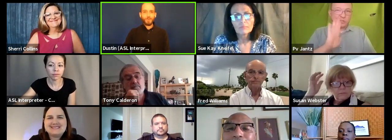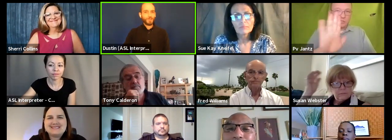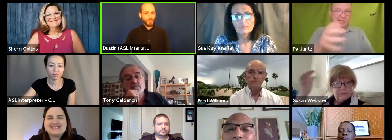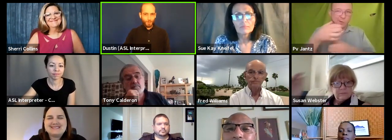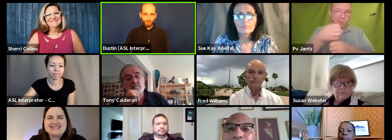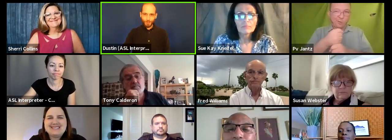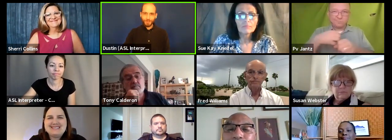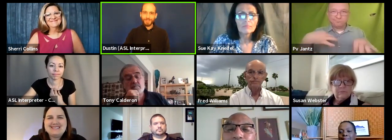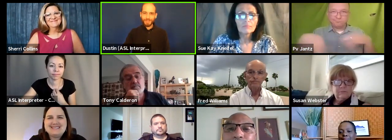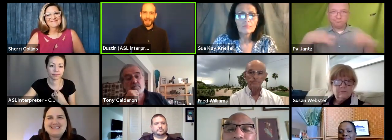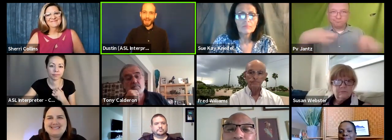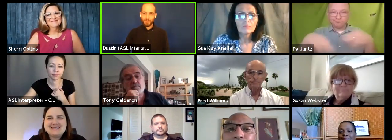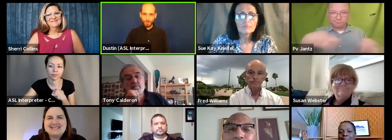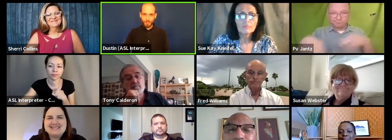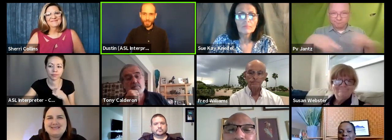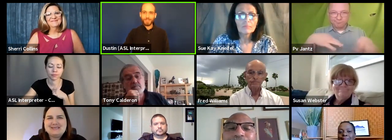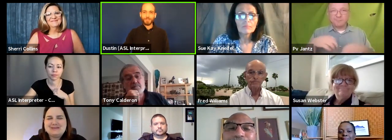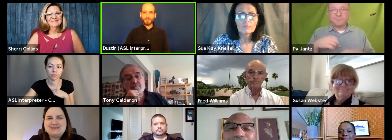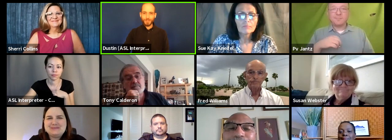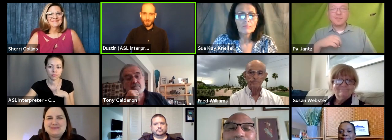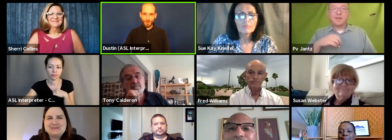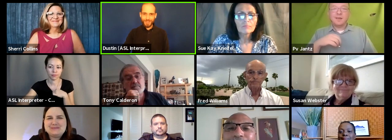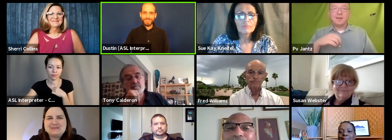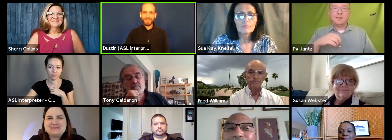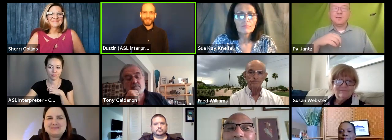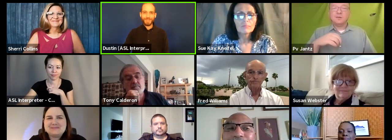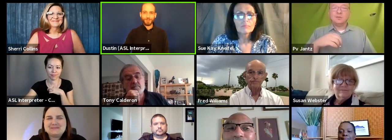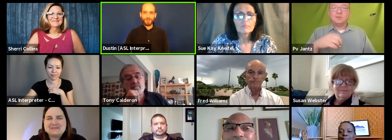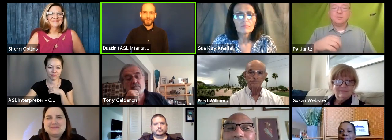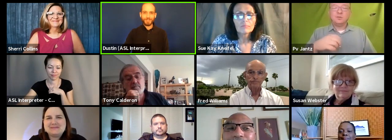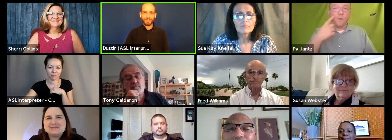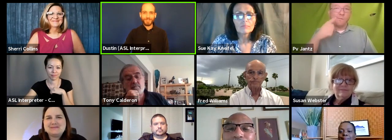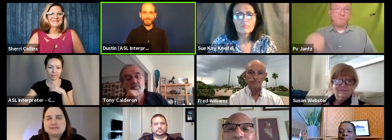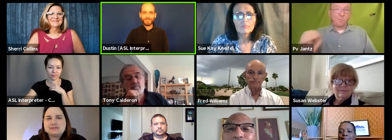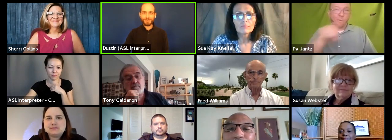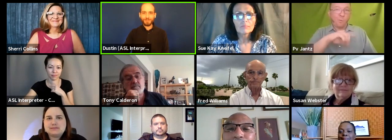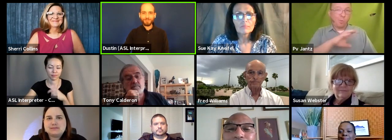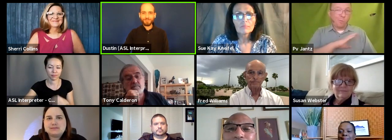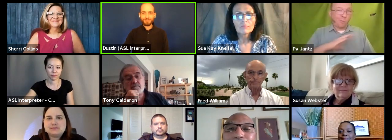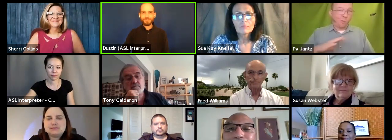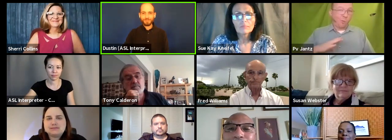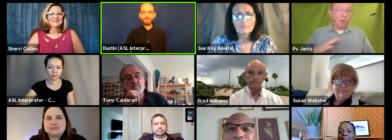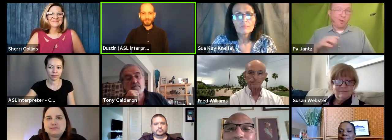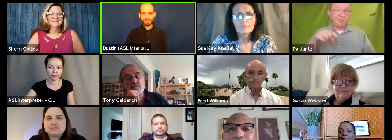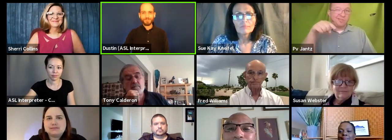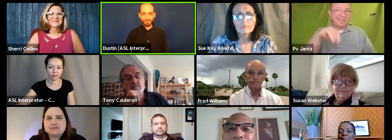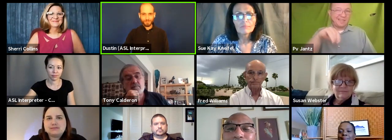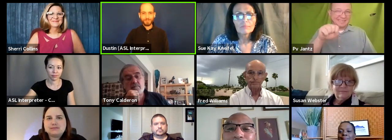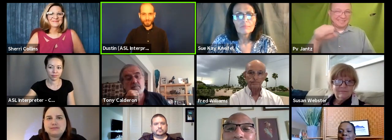Nope, that was beautiful. I appreciate your summary. Thank you so much.